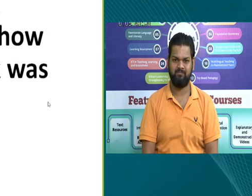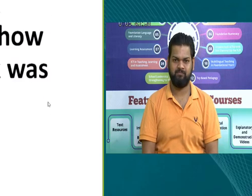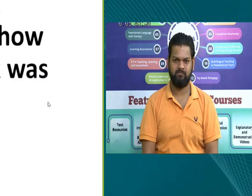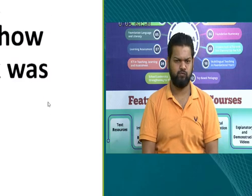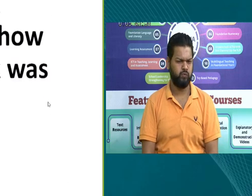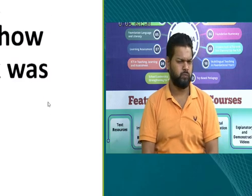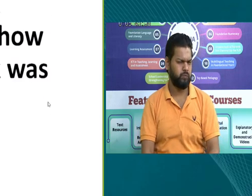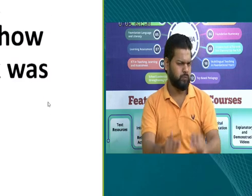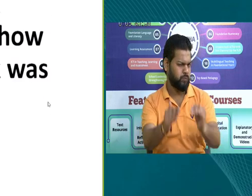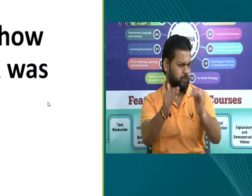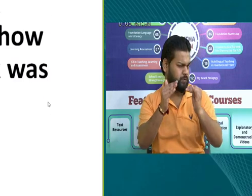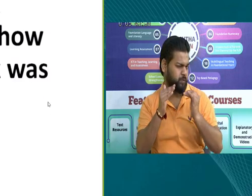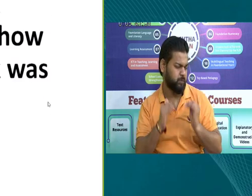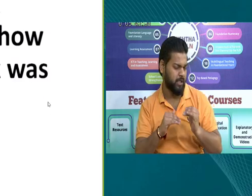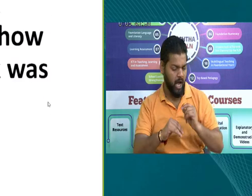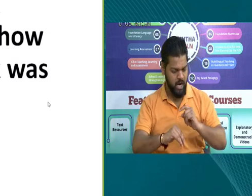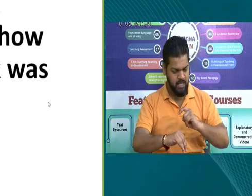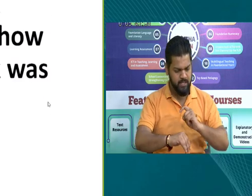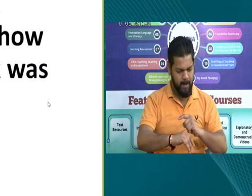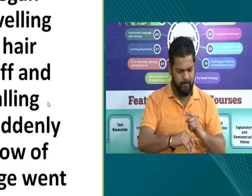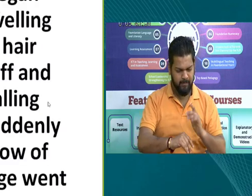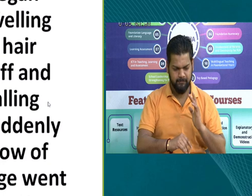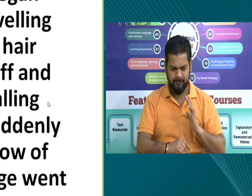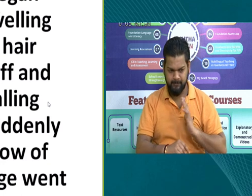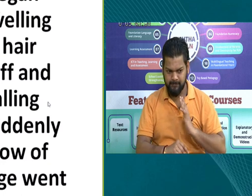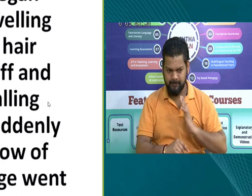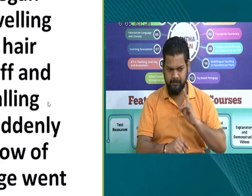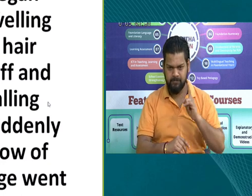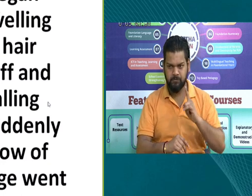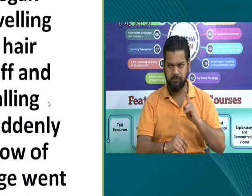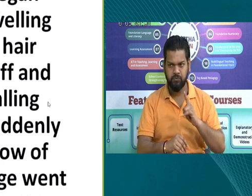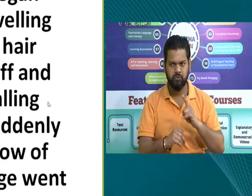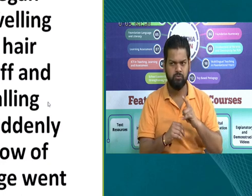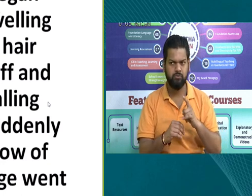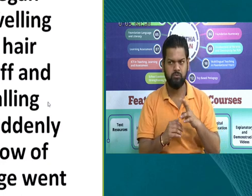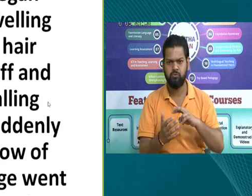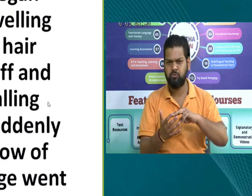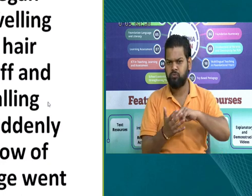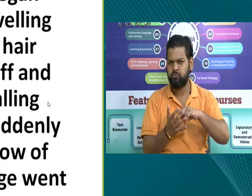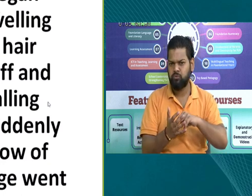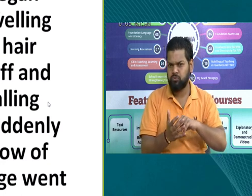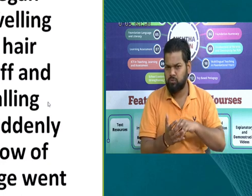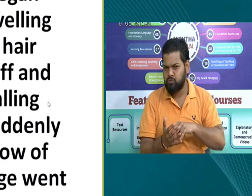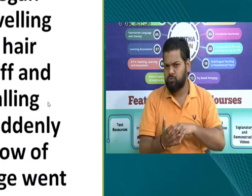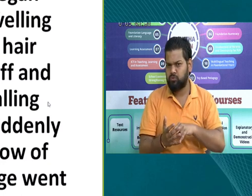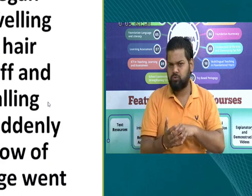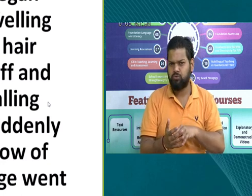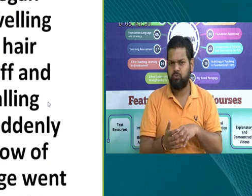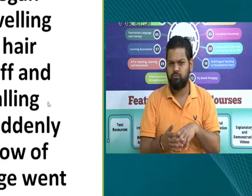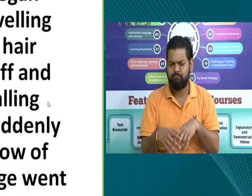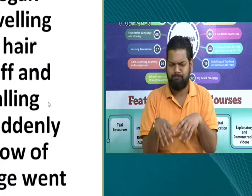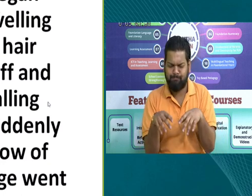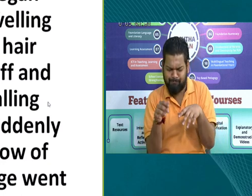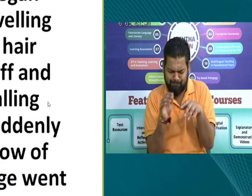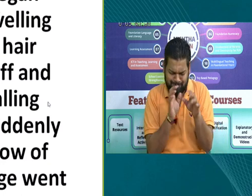And the moment he swallowed it, he began